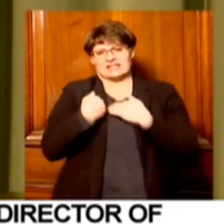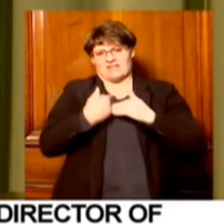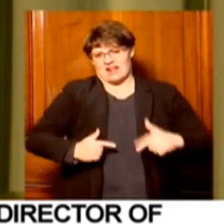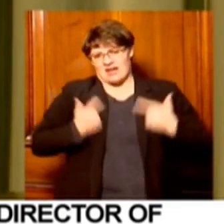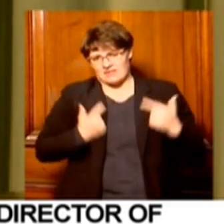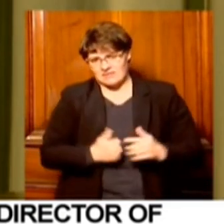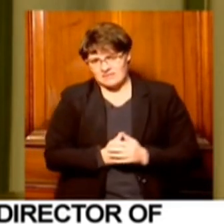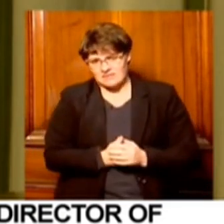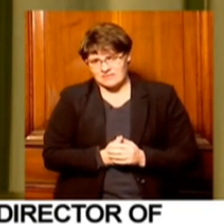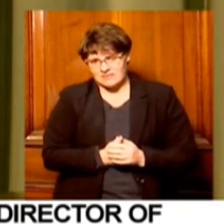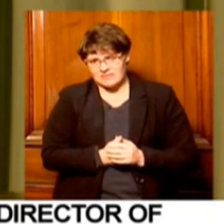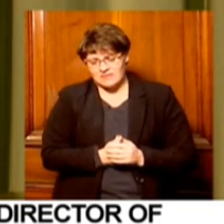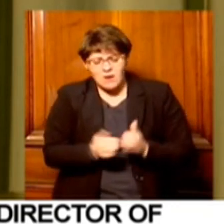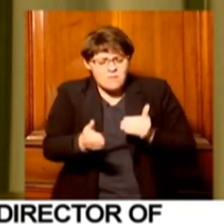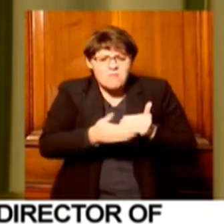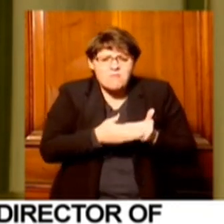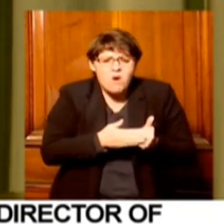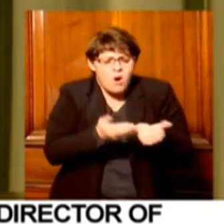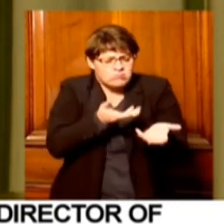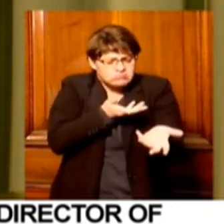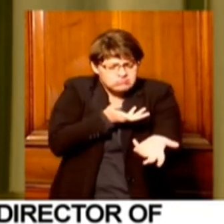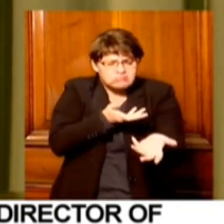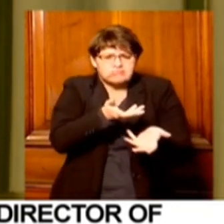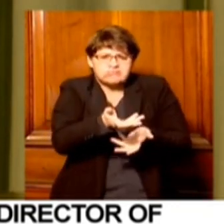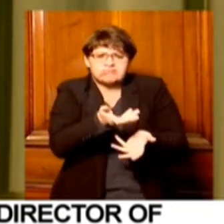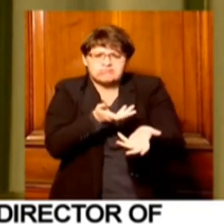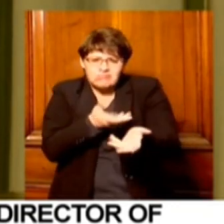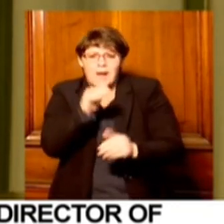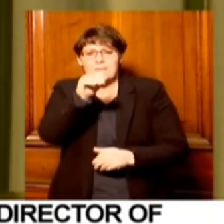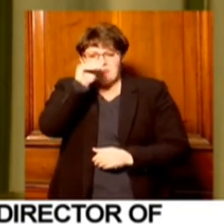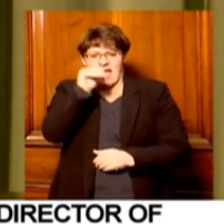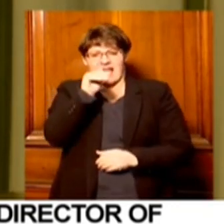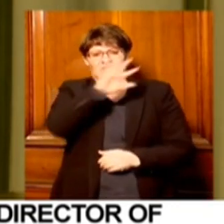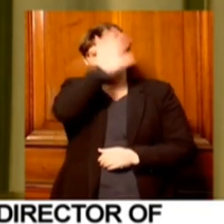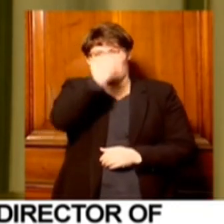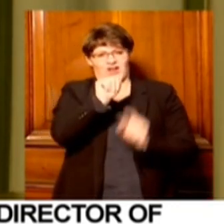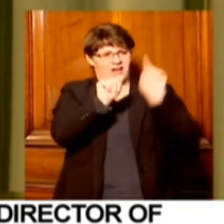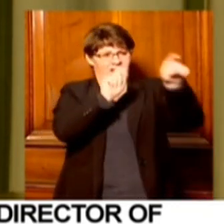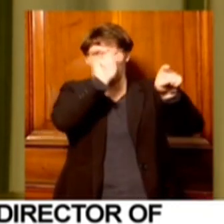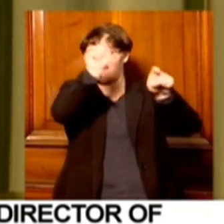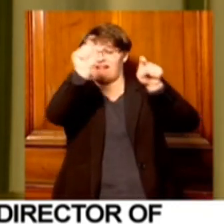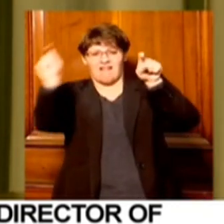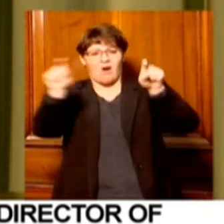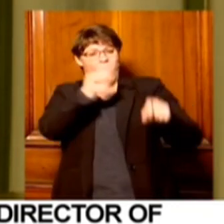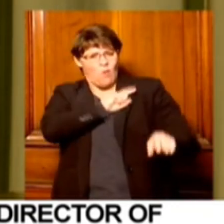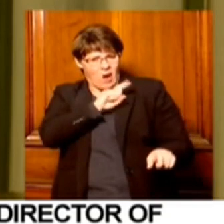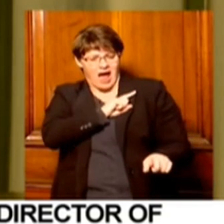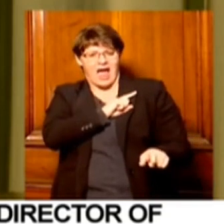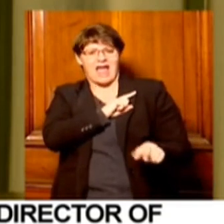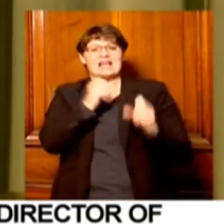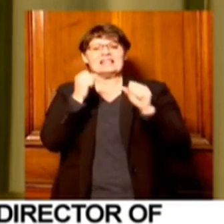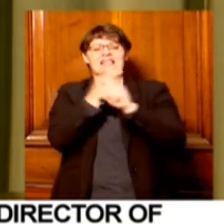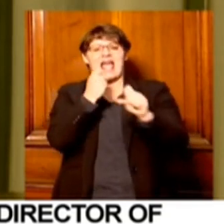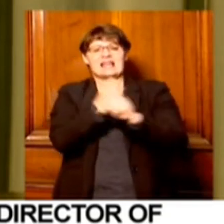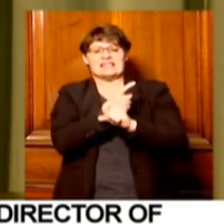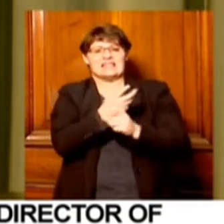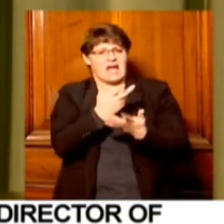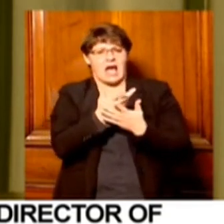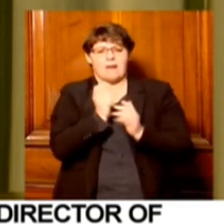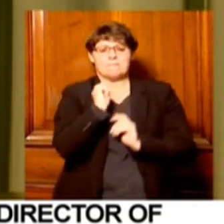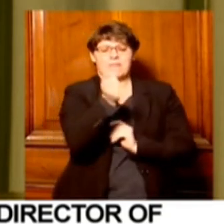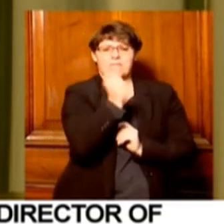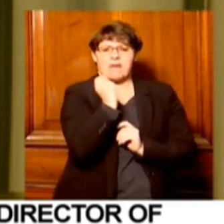productive engagements with the Banking Association South Africa on further relief measures they can